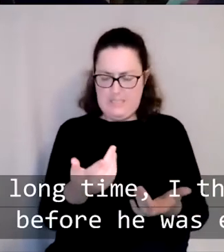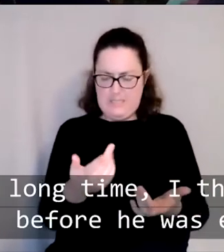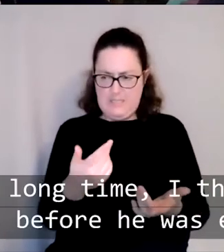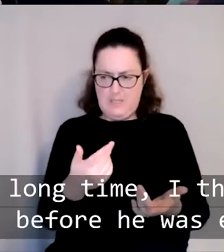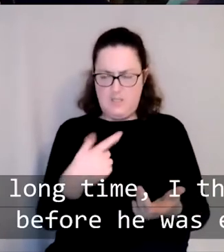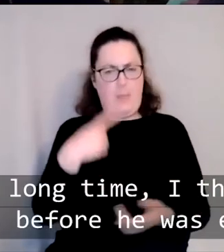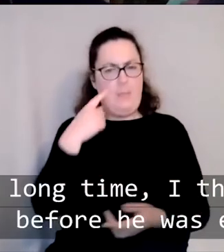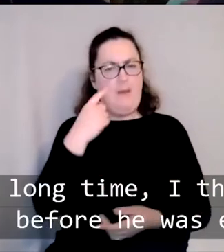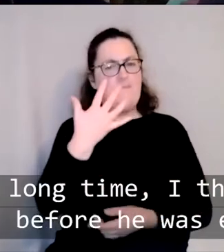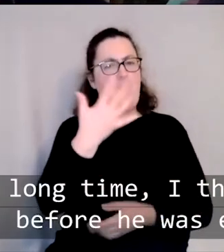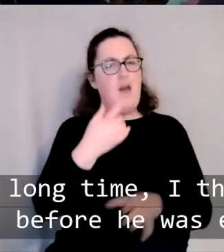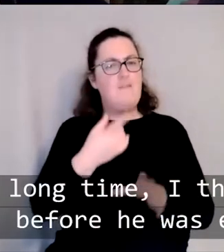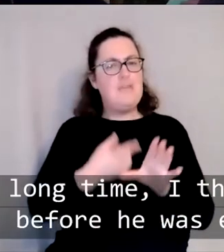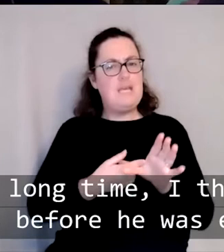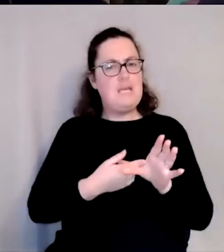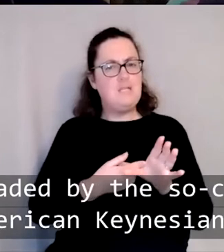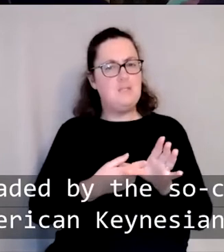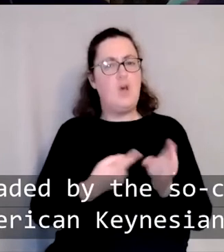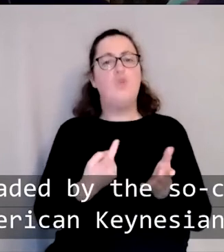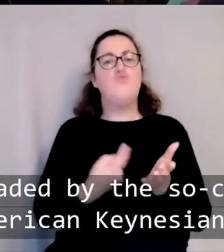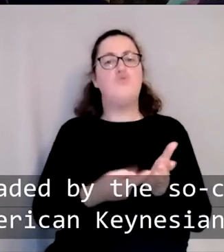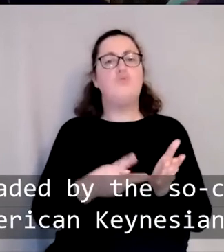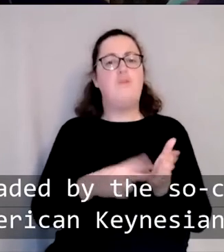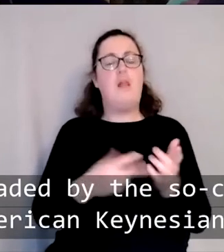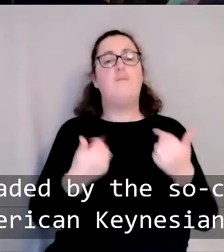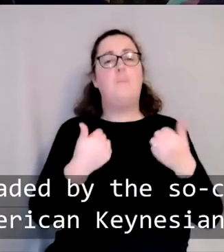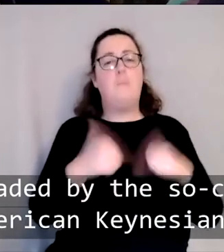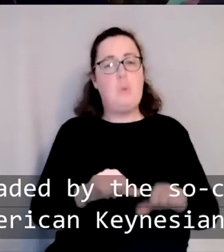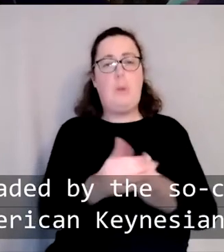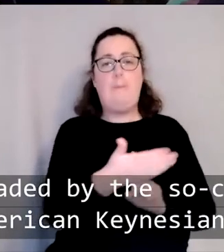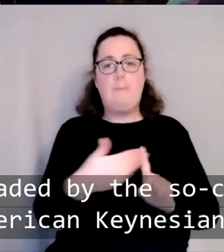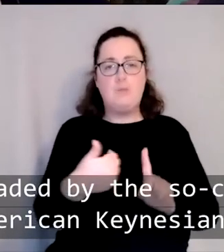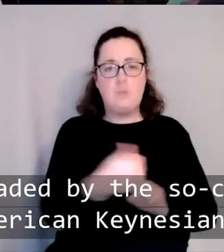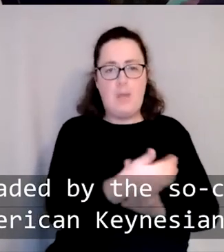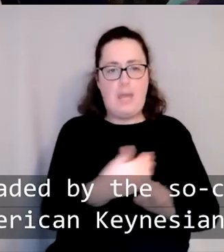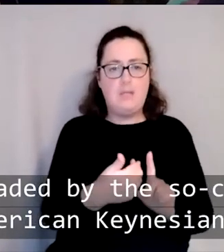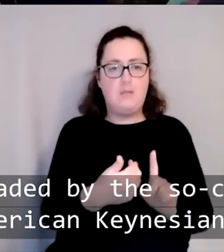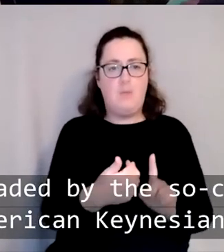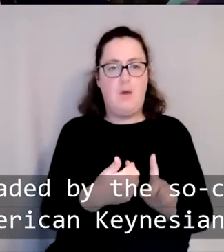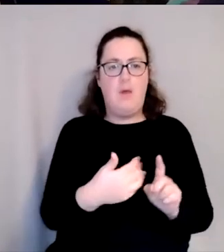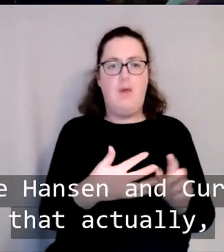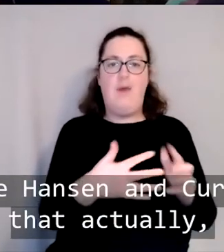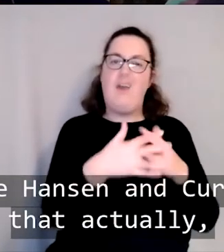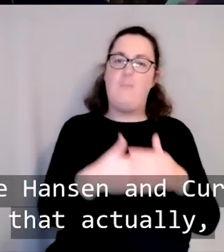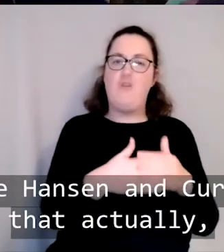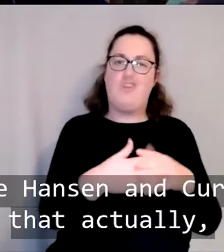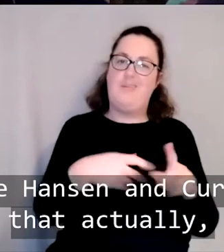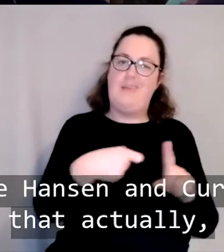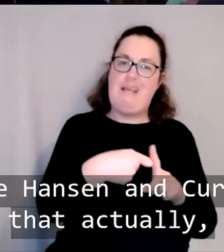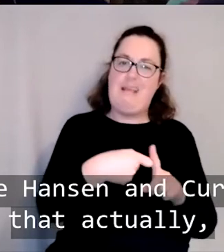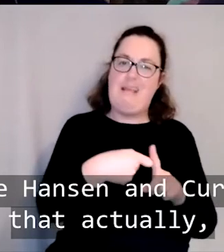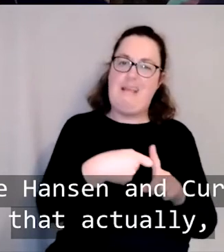think about 5 years, before he was eventually persuaded by the so-called American Keynesians, like